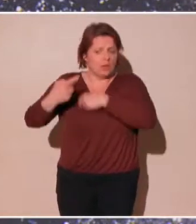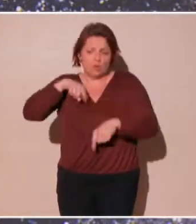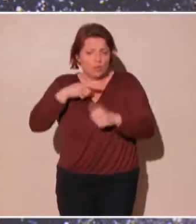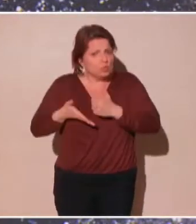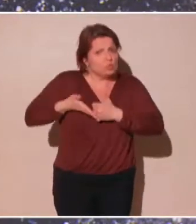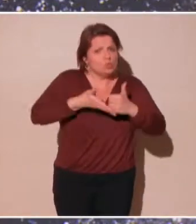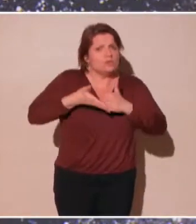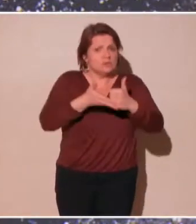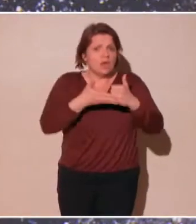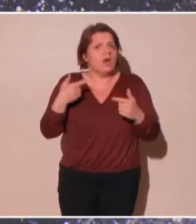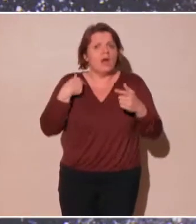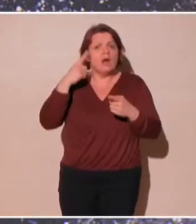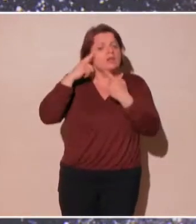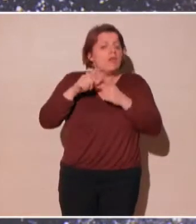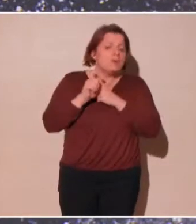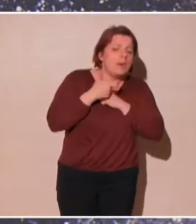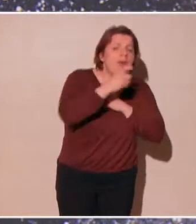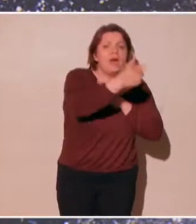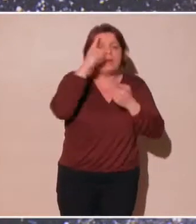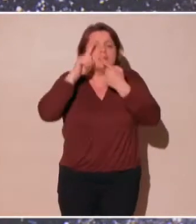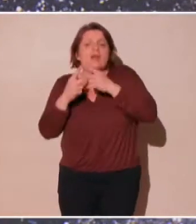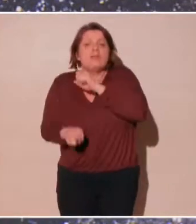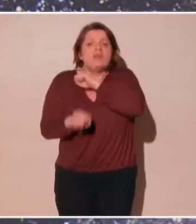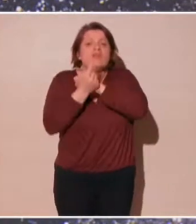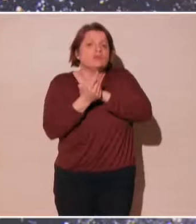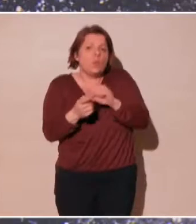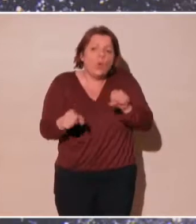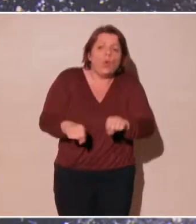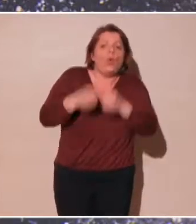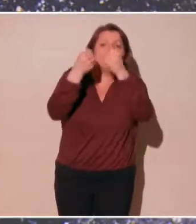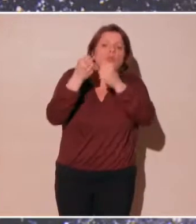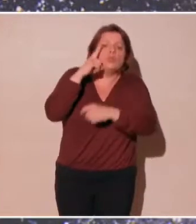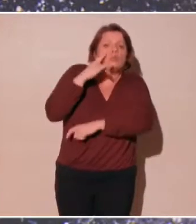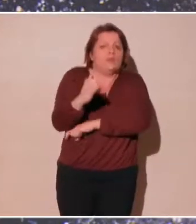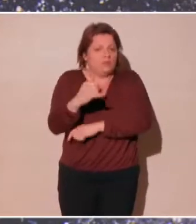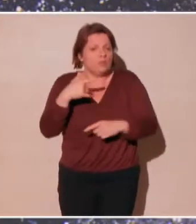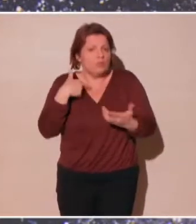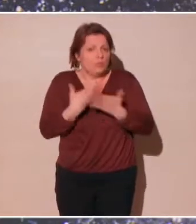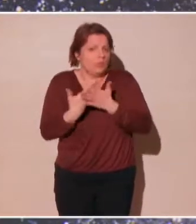historical policies, but we also need novelty in terms of innovation and disruptive innovation,